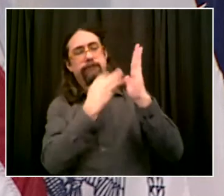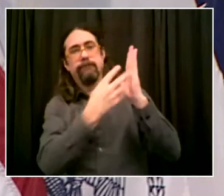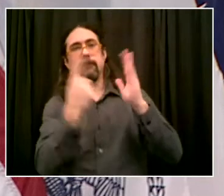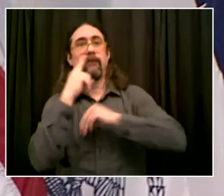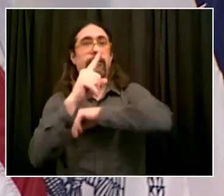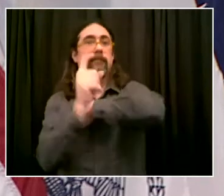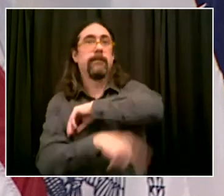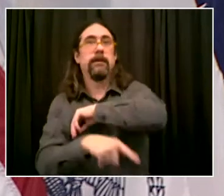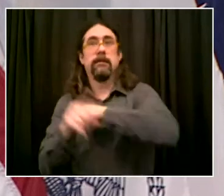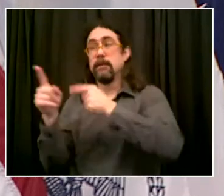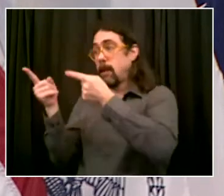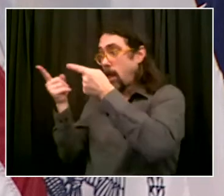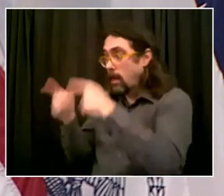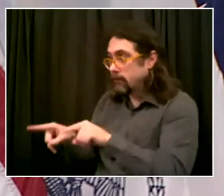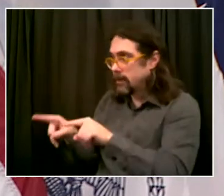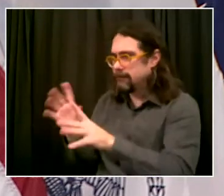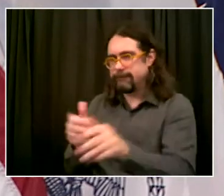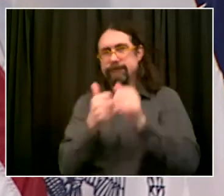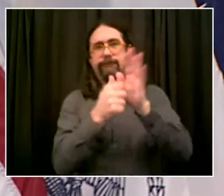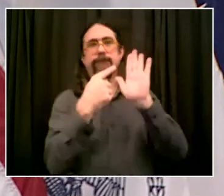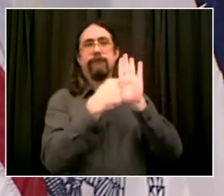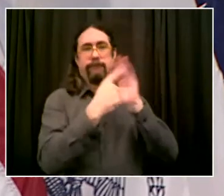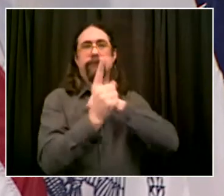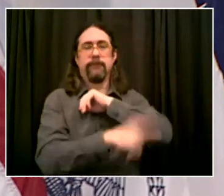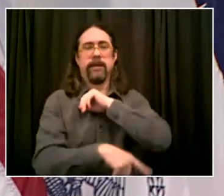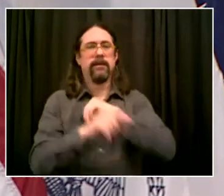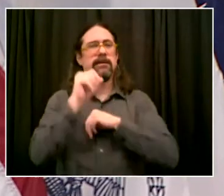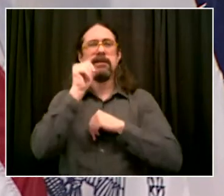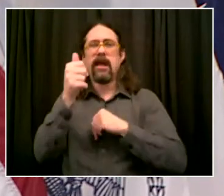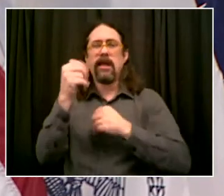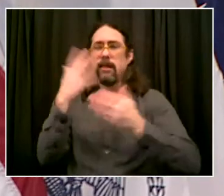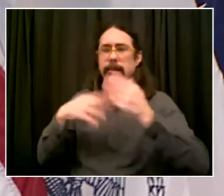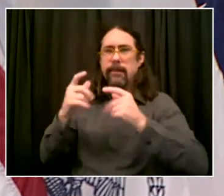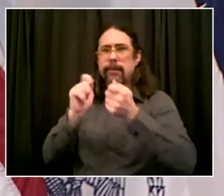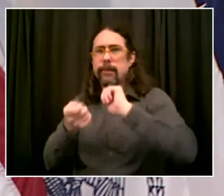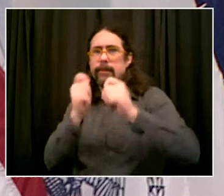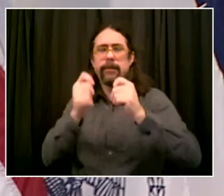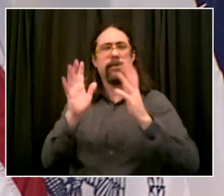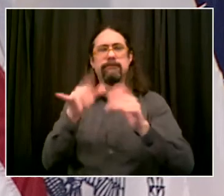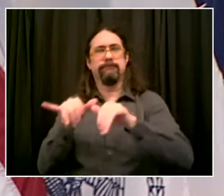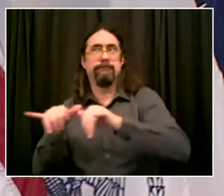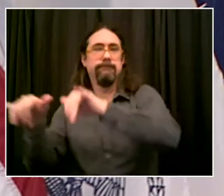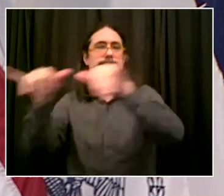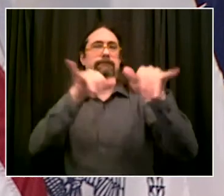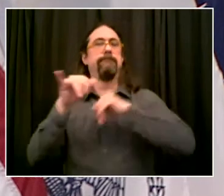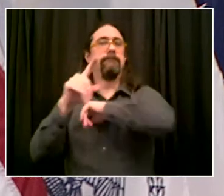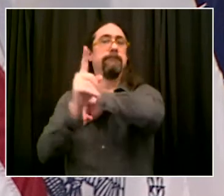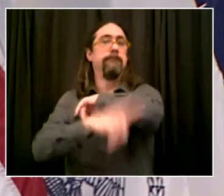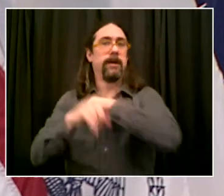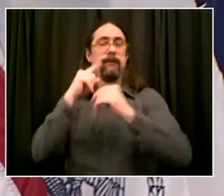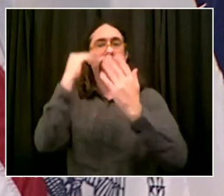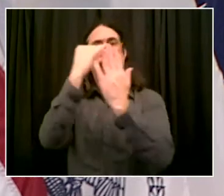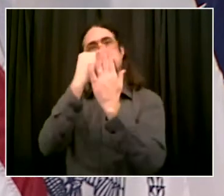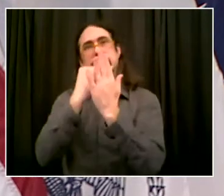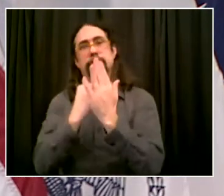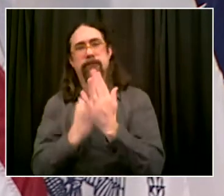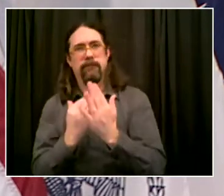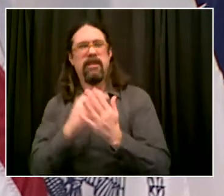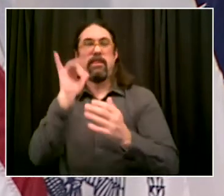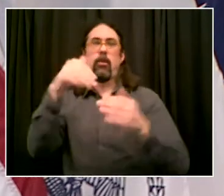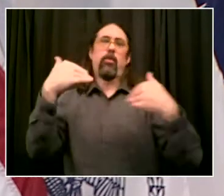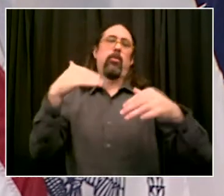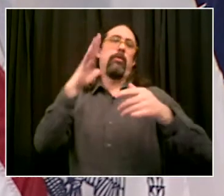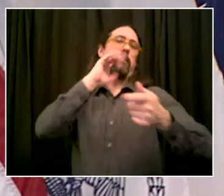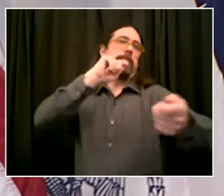police discipline like never before. The fact that we're going to engage the community, involve the community in the choice of precinct commanders, something that people have